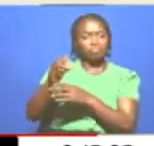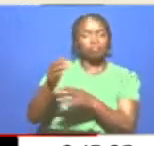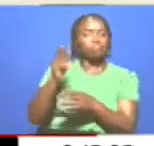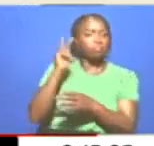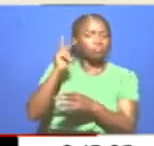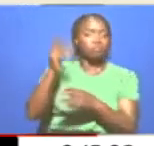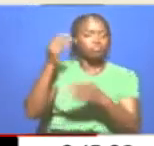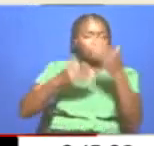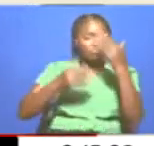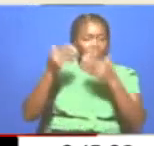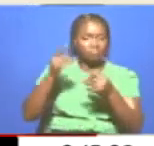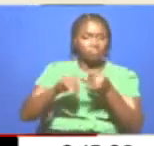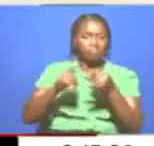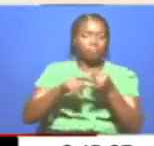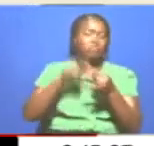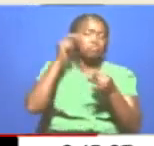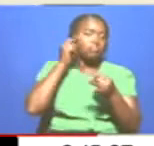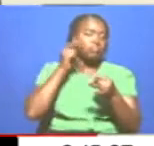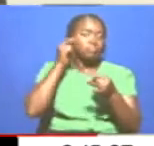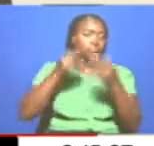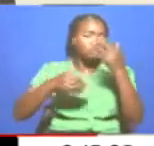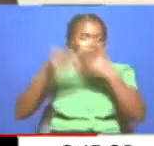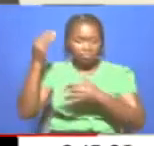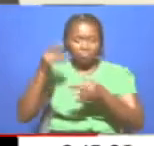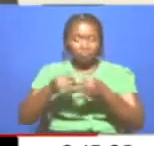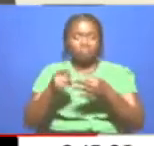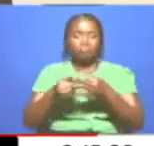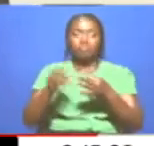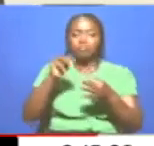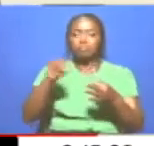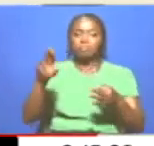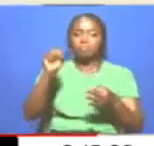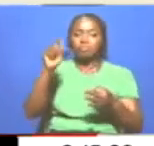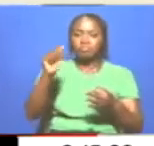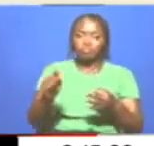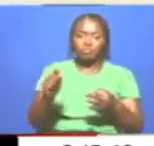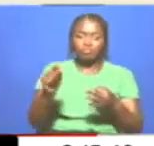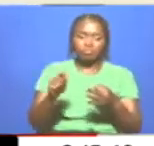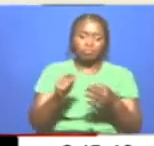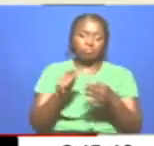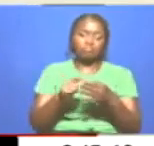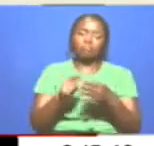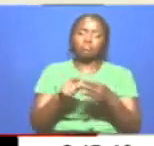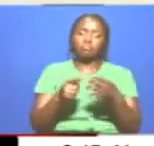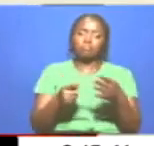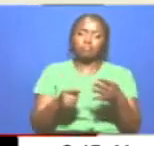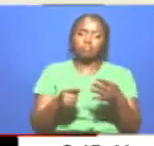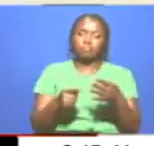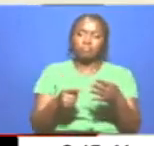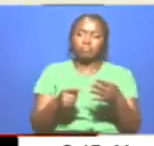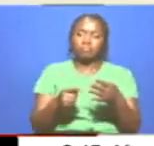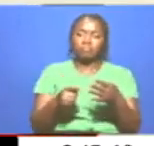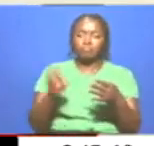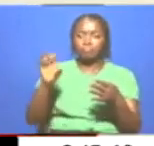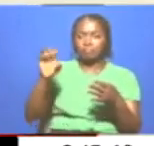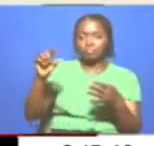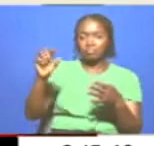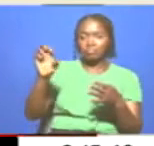University, Maseno University, Masinde Muliro University of Science and Technology, and Egerton